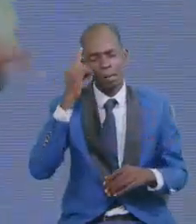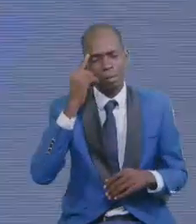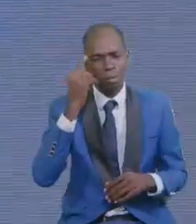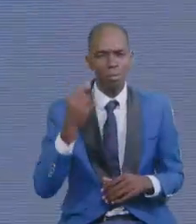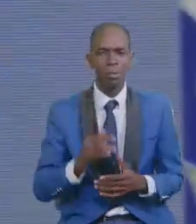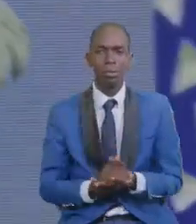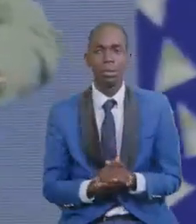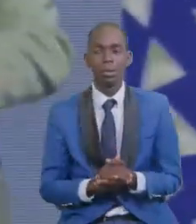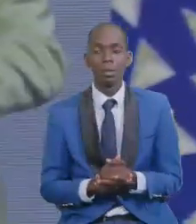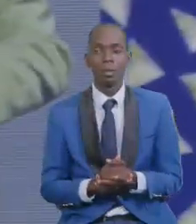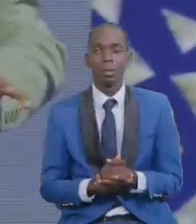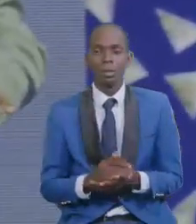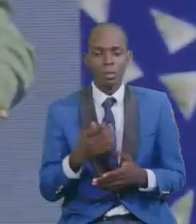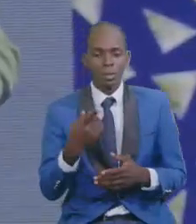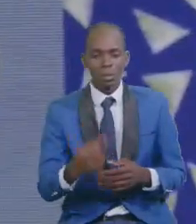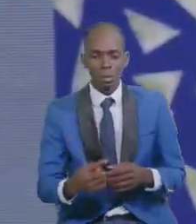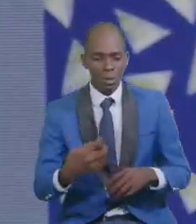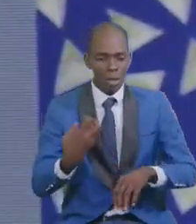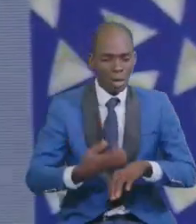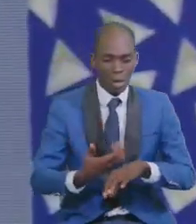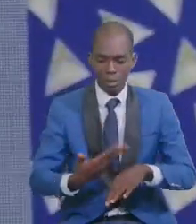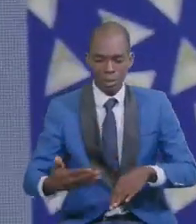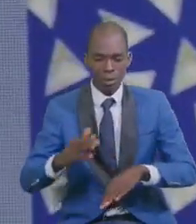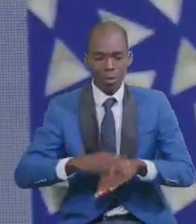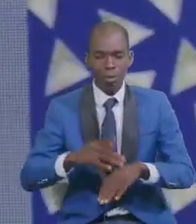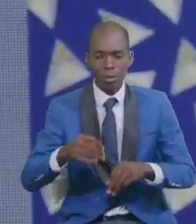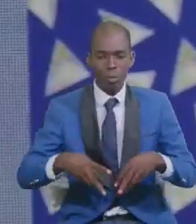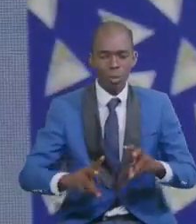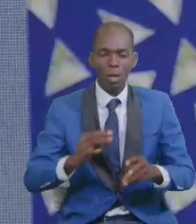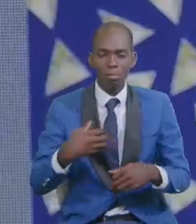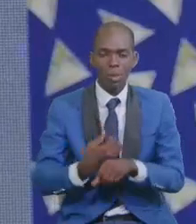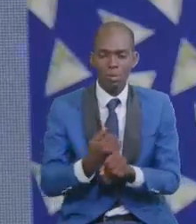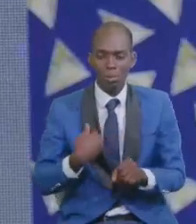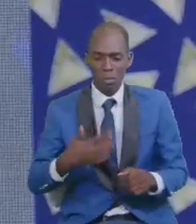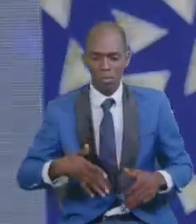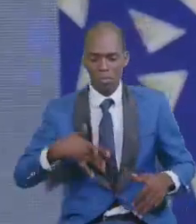The pebbles in the way are turning to thorns in the way.